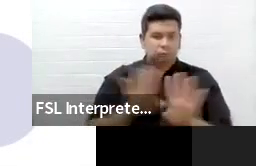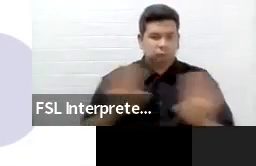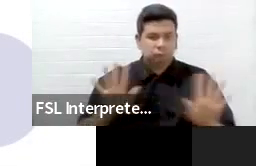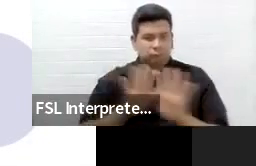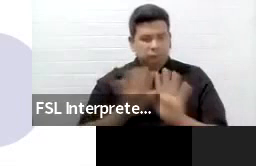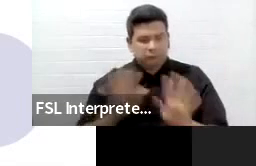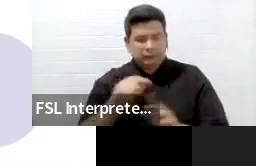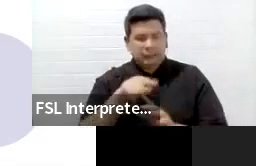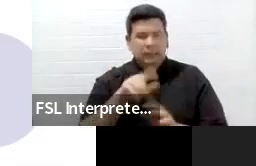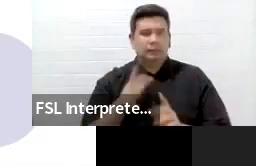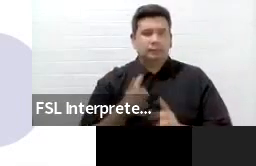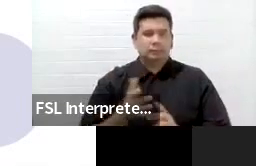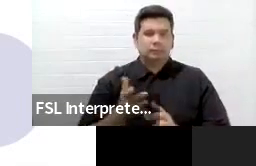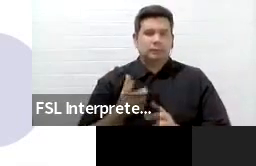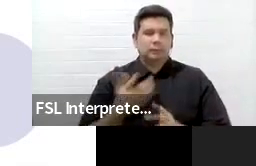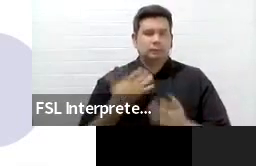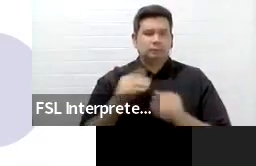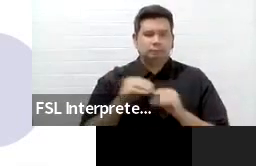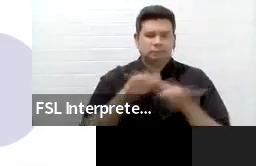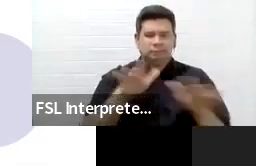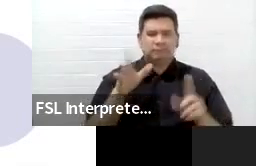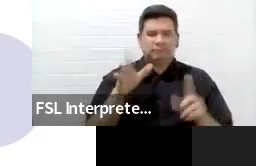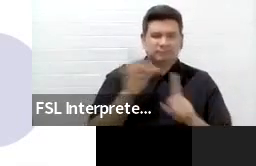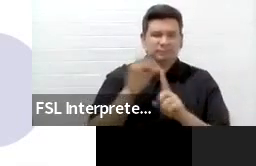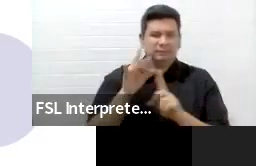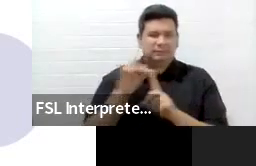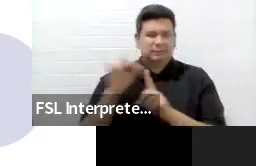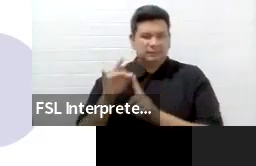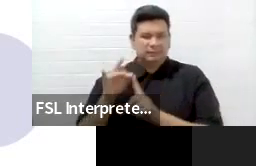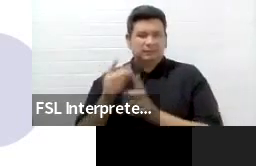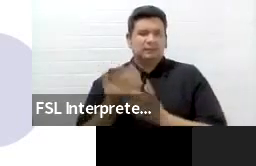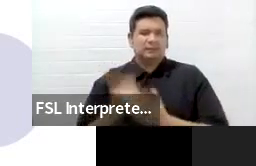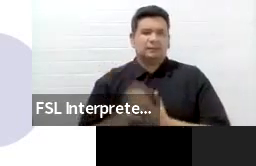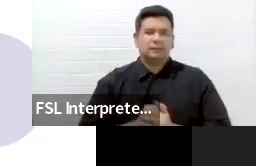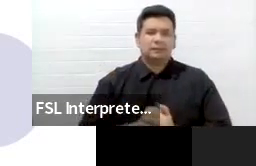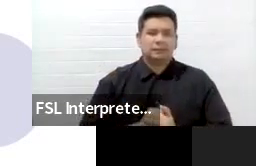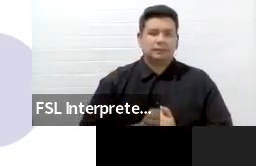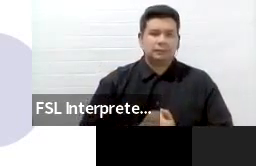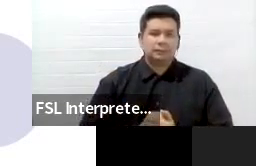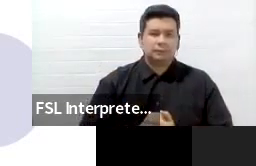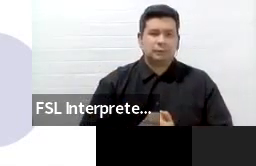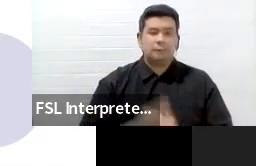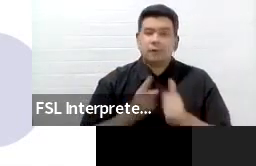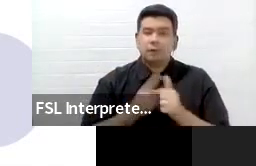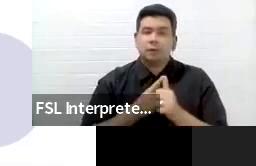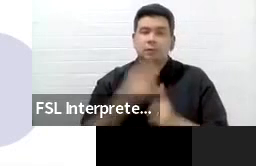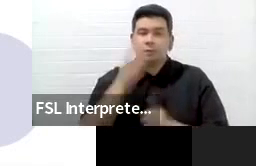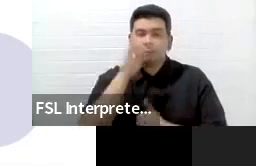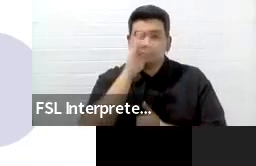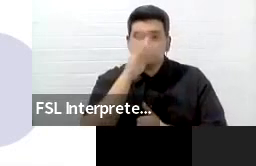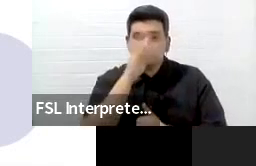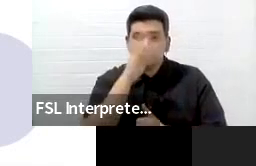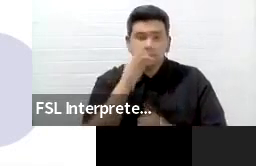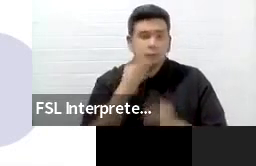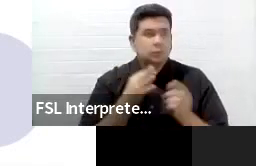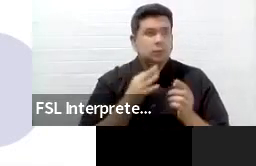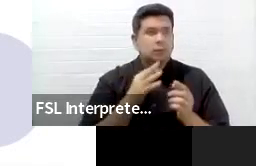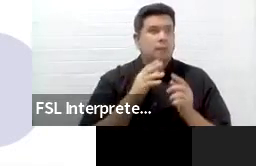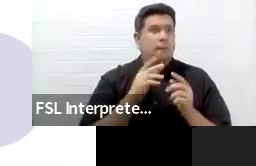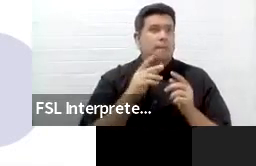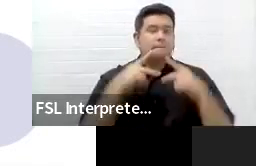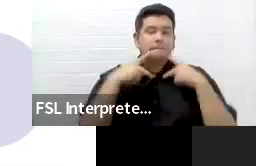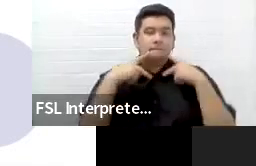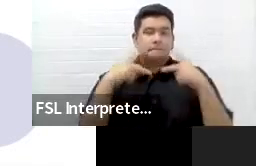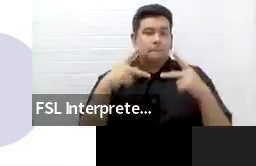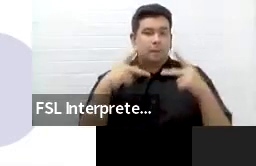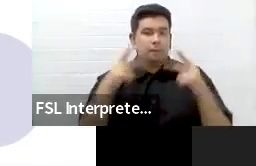or unfortunately succumbed to influenza. The very first Filipino director of public health, Vicente